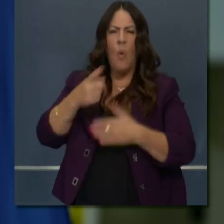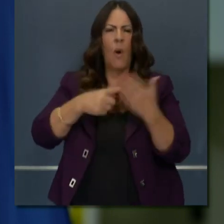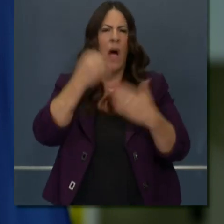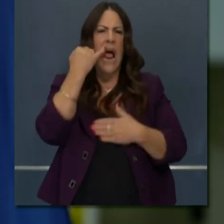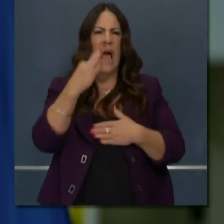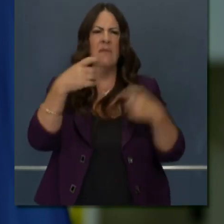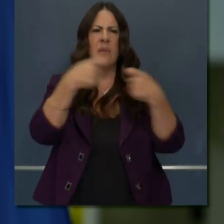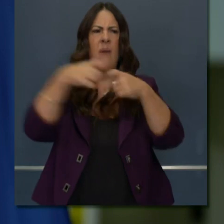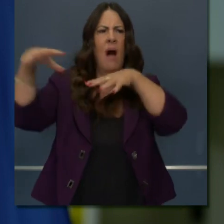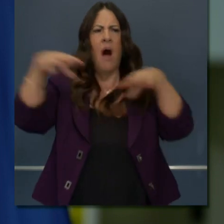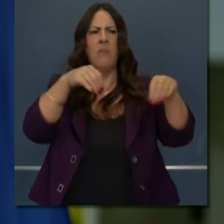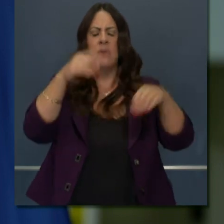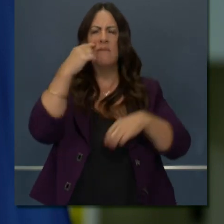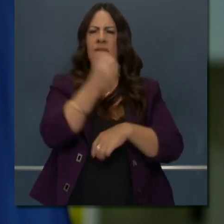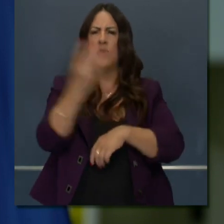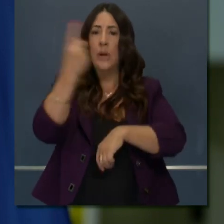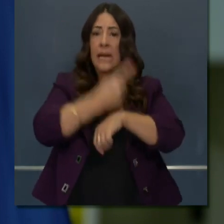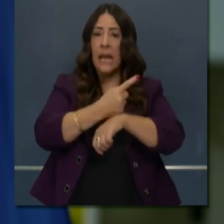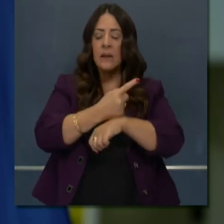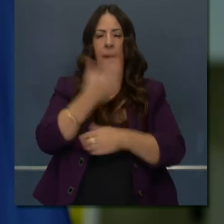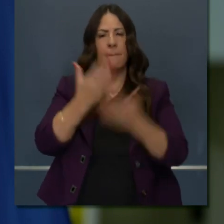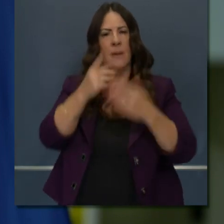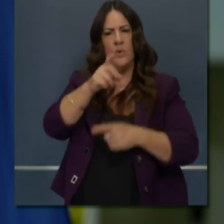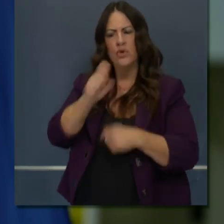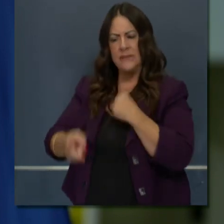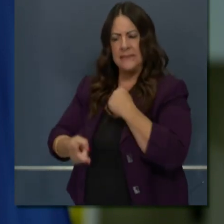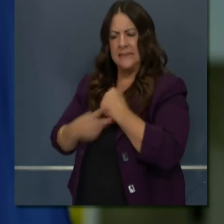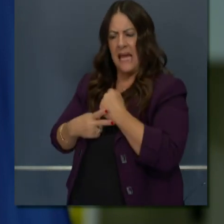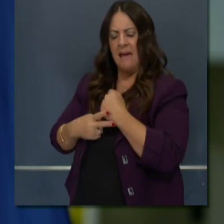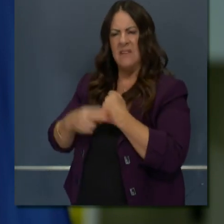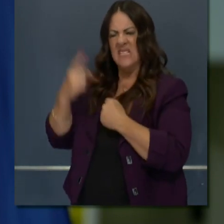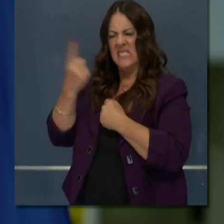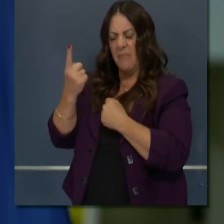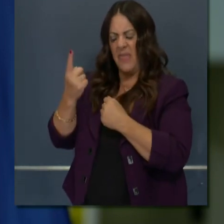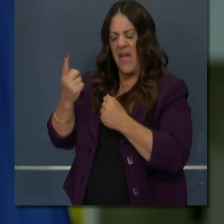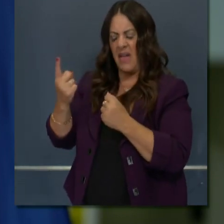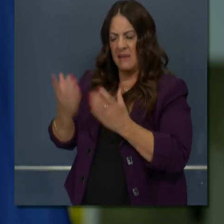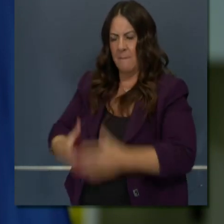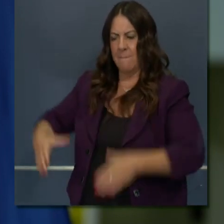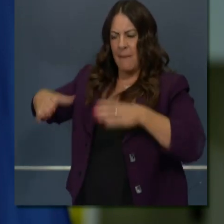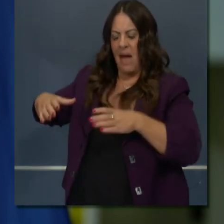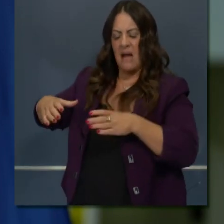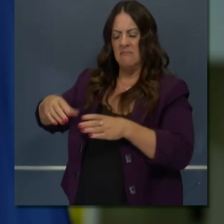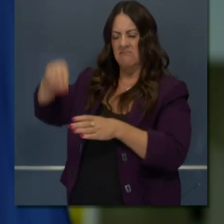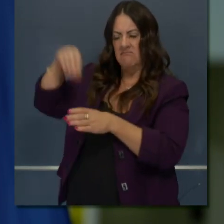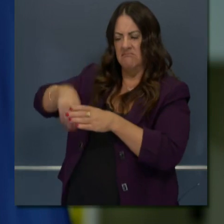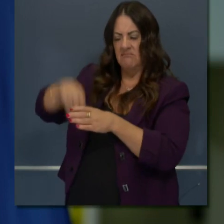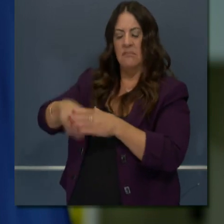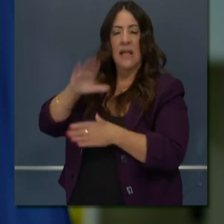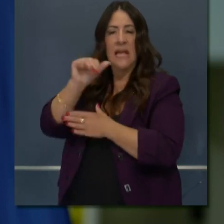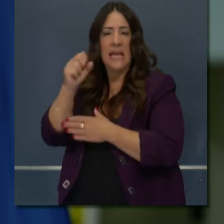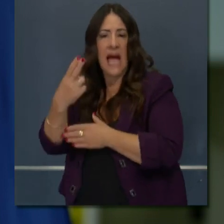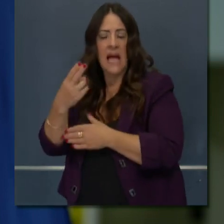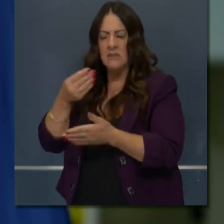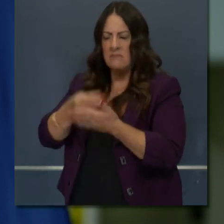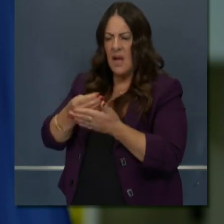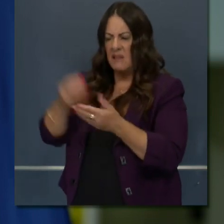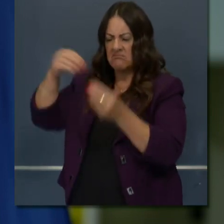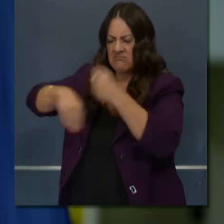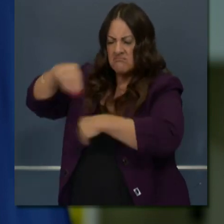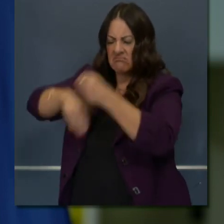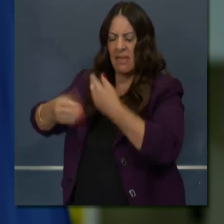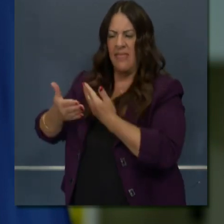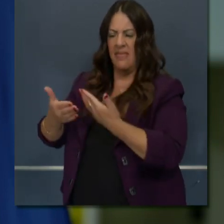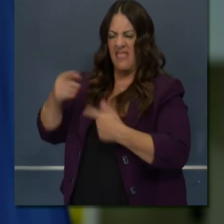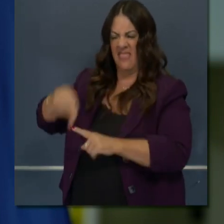should have an envelope that you keep in a secure place with cash in it. So how you ride out